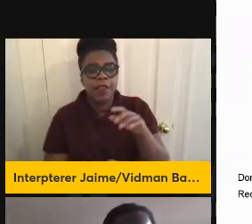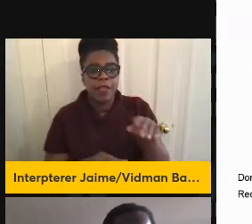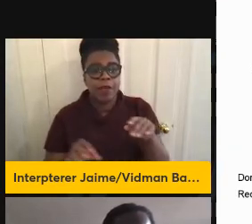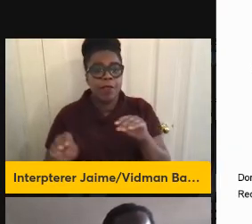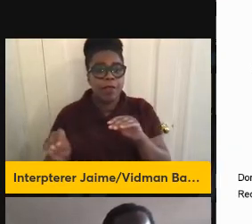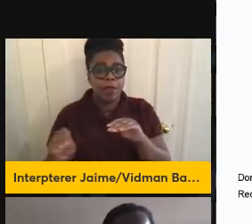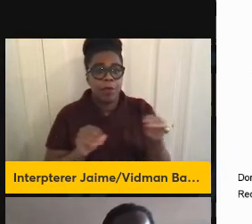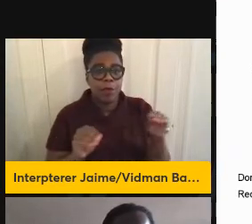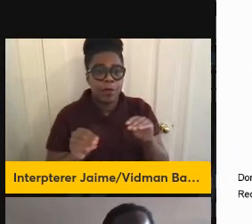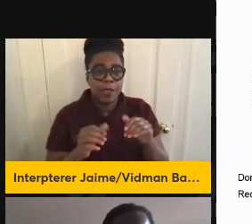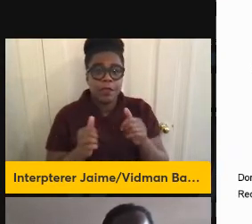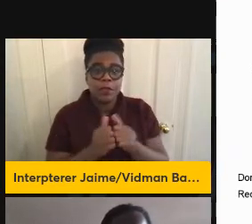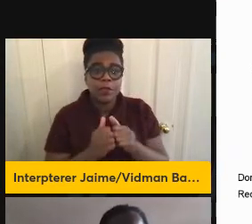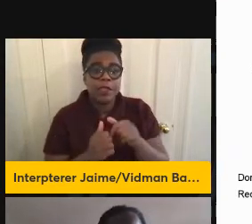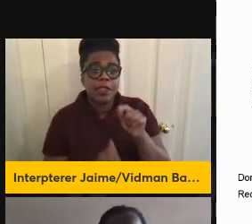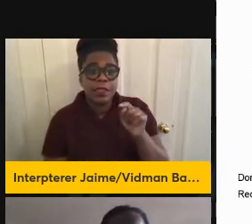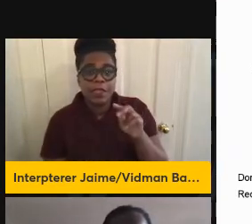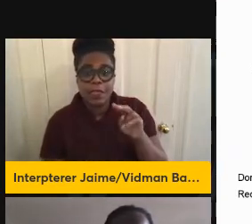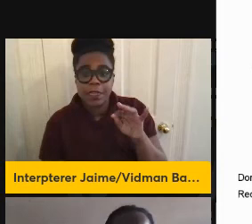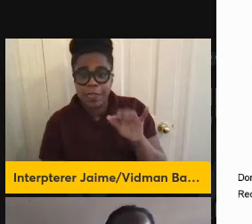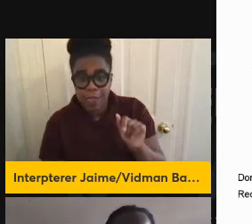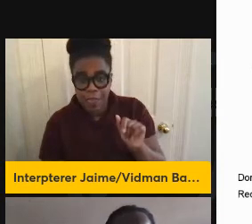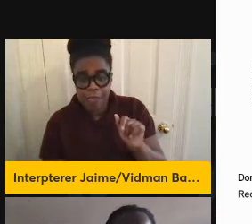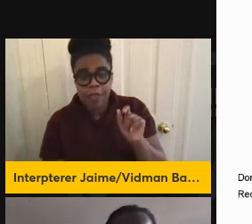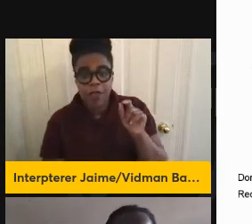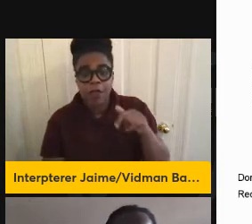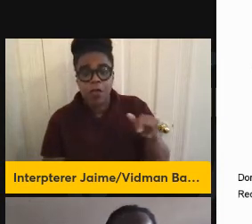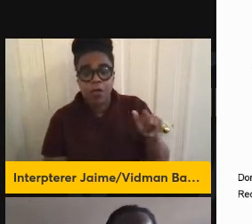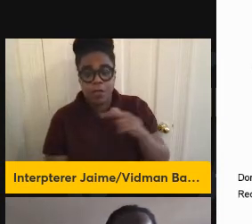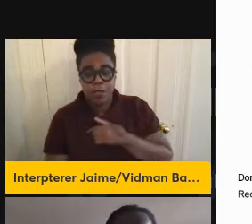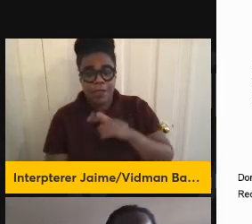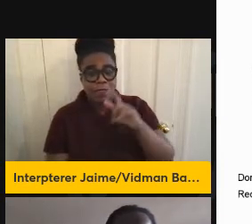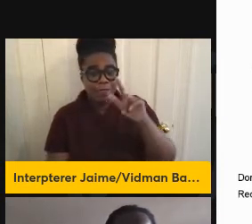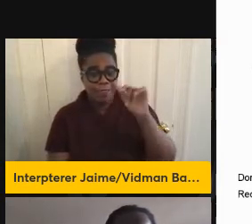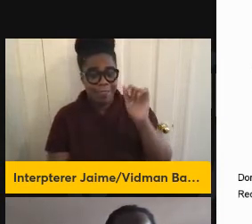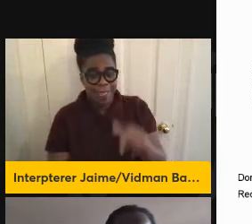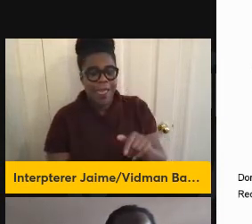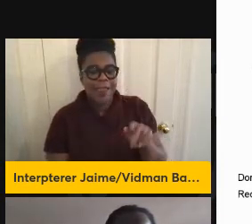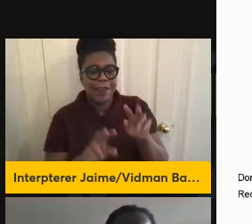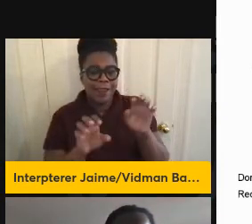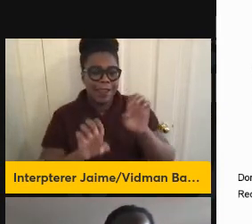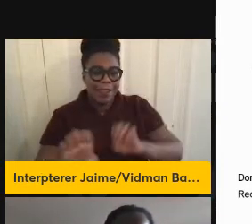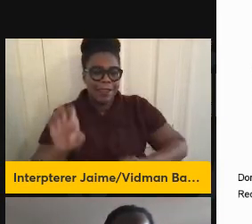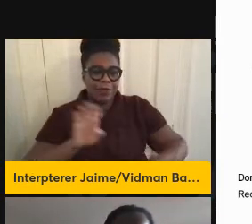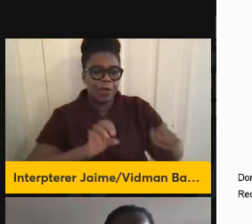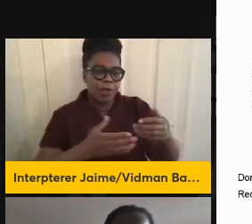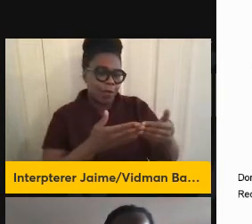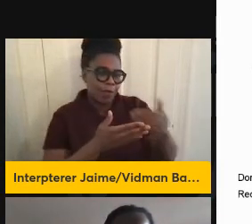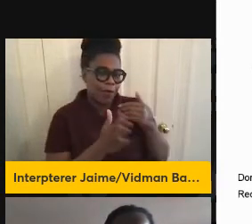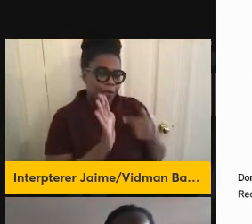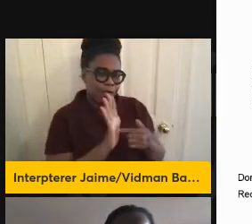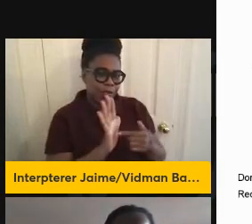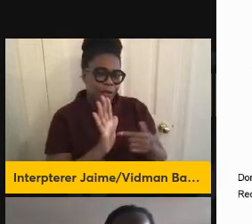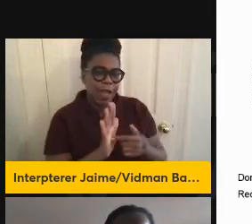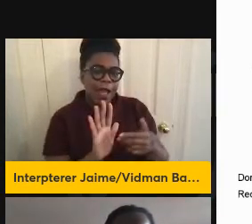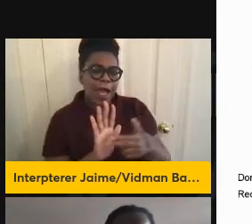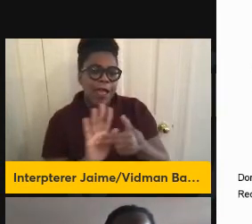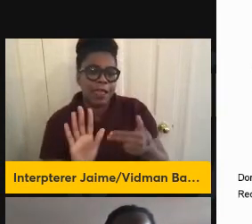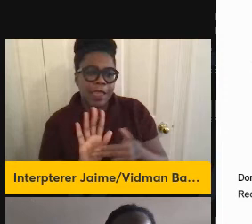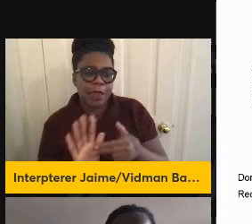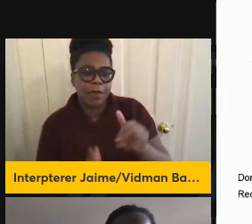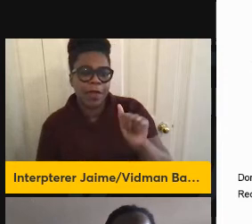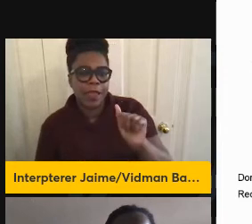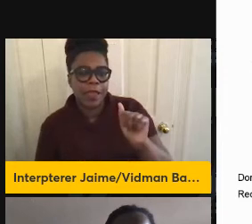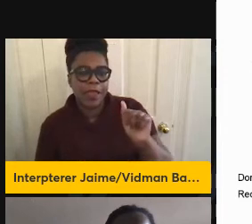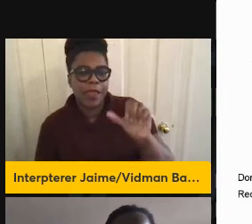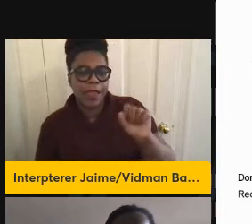mobilized with TNF-alpha receptor 1 signaling, we did that dissemination experiment that I showed you earlier where I labeled ASCs in the bone